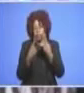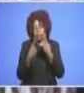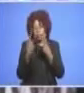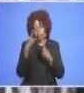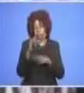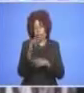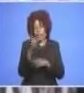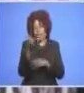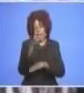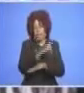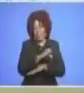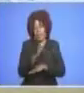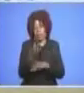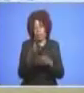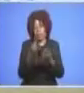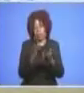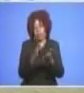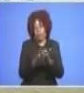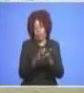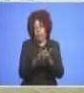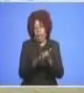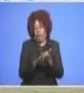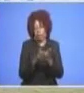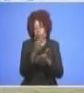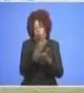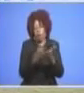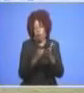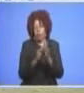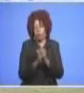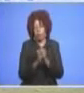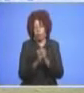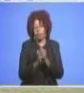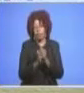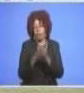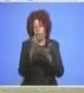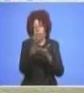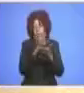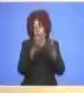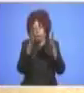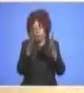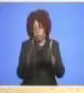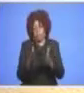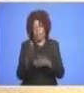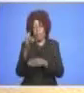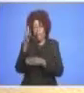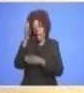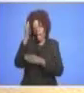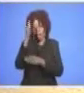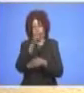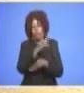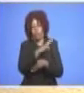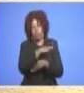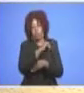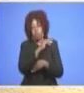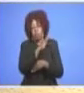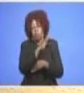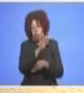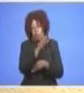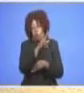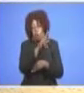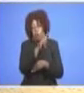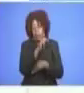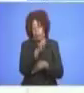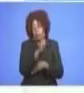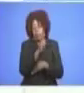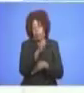I cried for 10 days while I did that piece. Artist Antonius Roberts says he's encouraged by her commitment to her craft. This